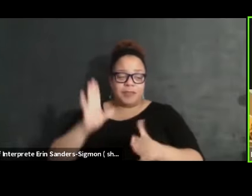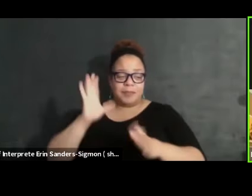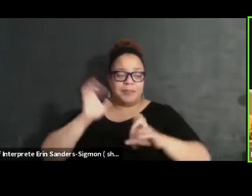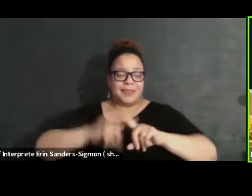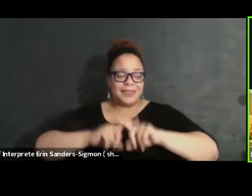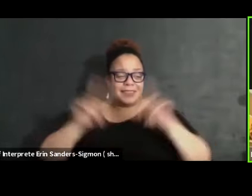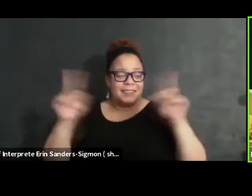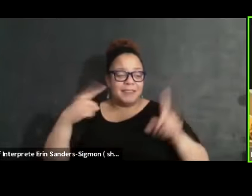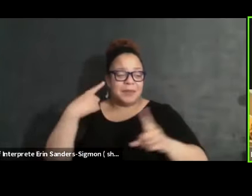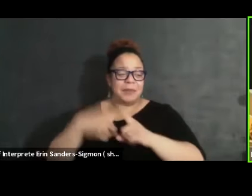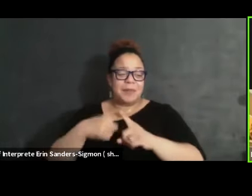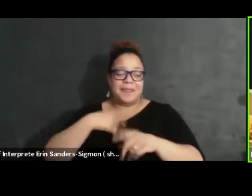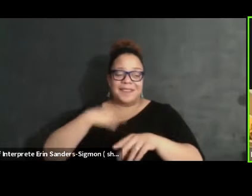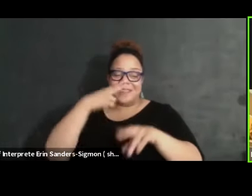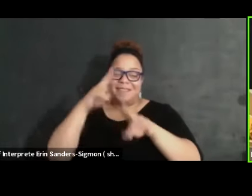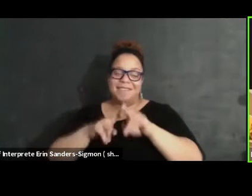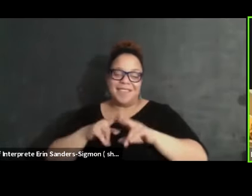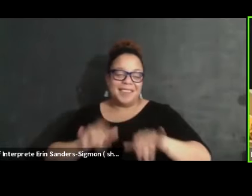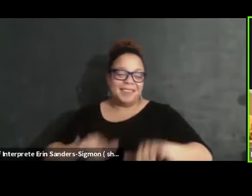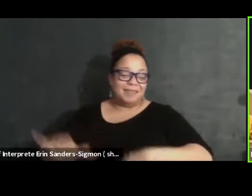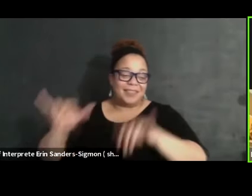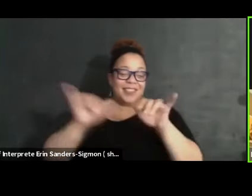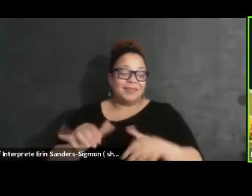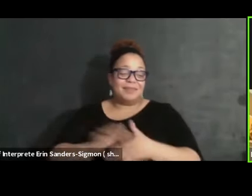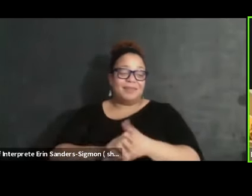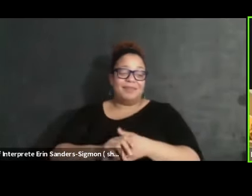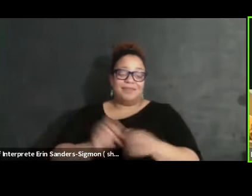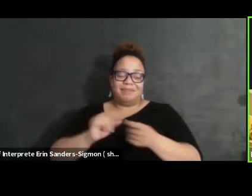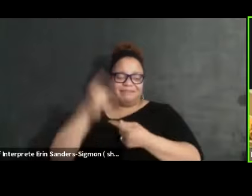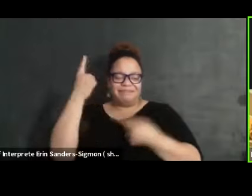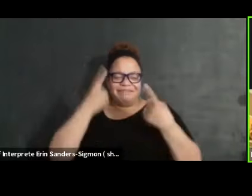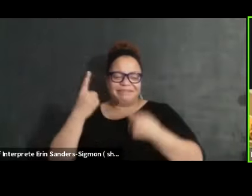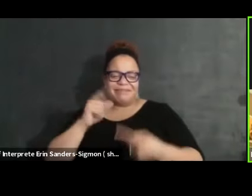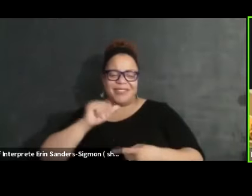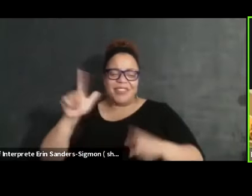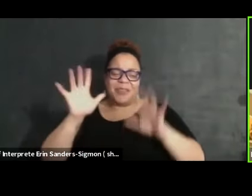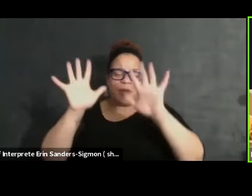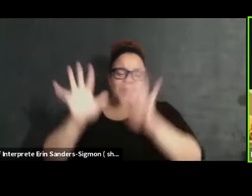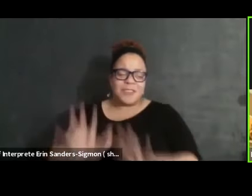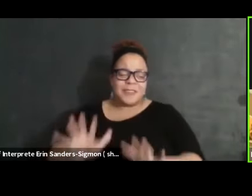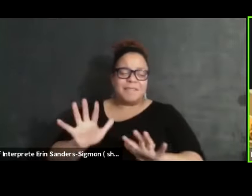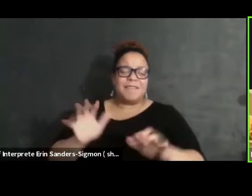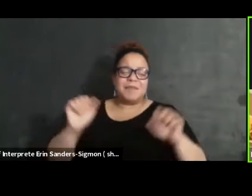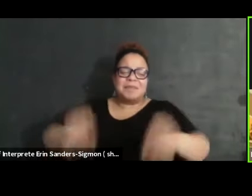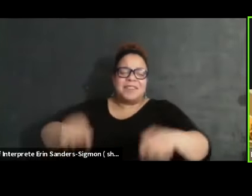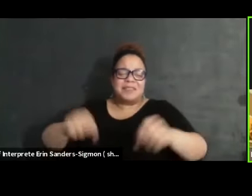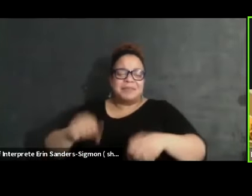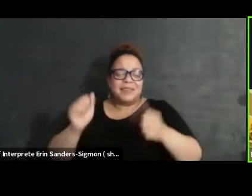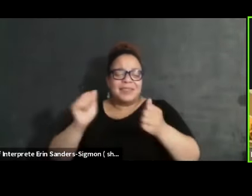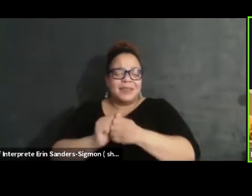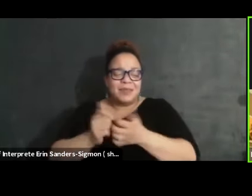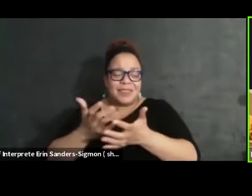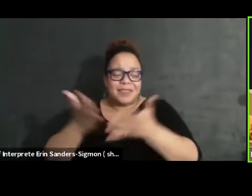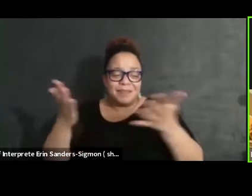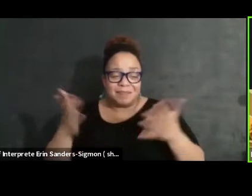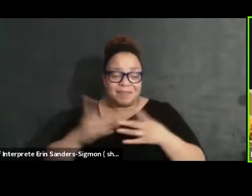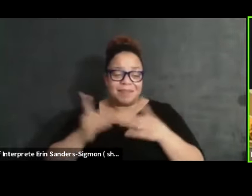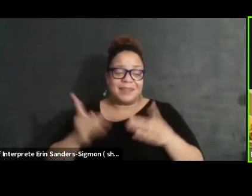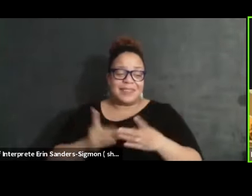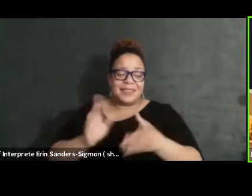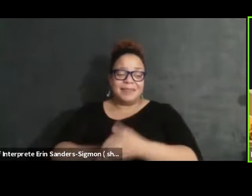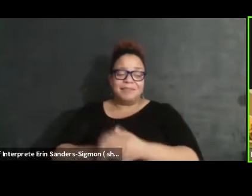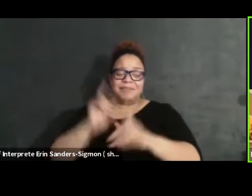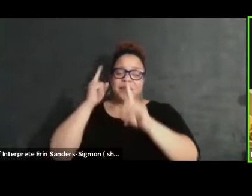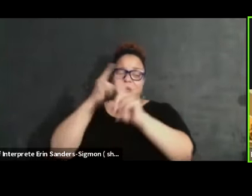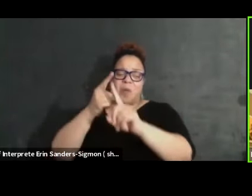especially considering all of the wonderful possibilities of the virtual format. Our goal is to always speak volumes through our poetry and